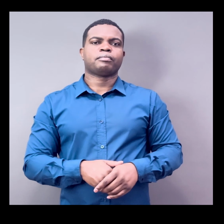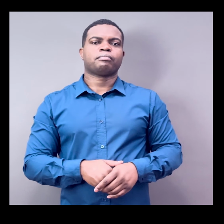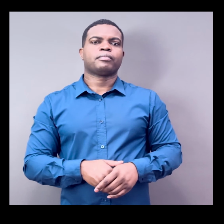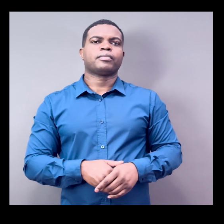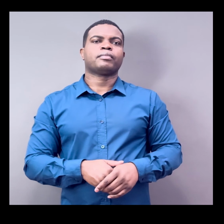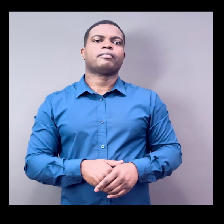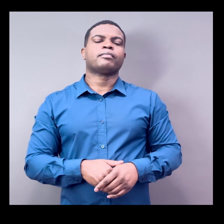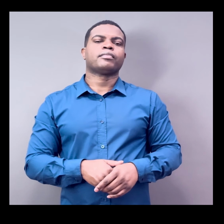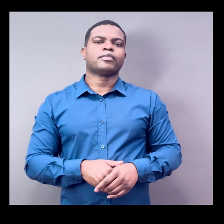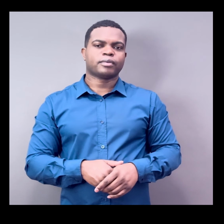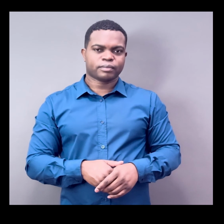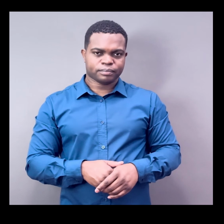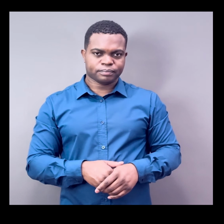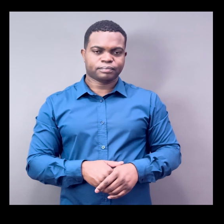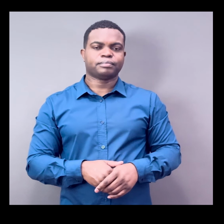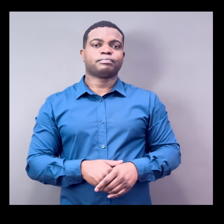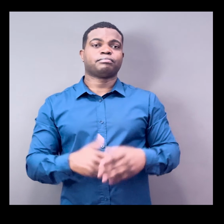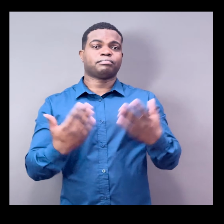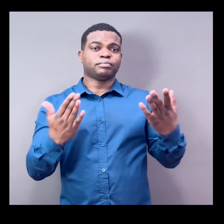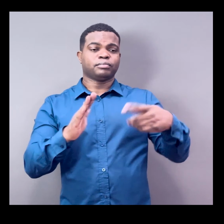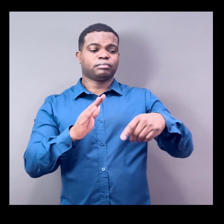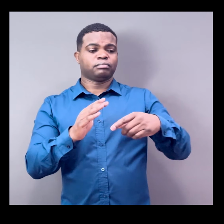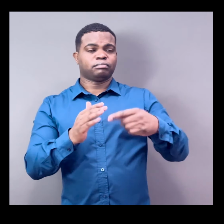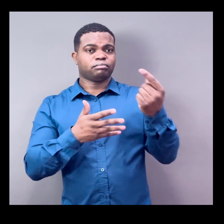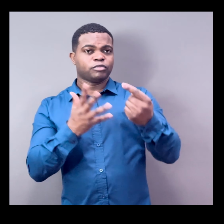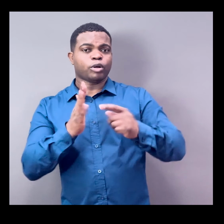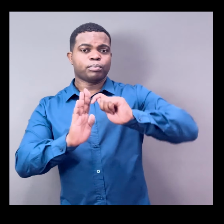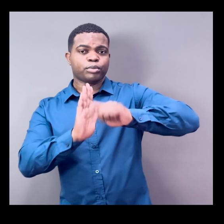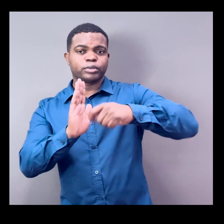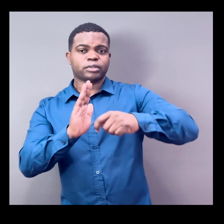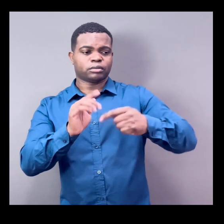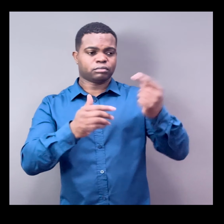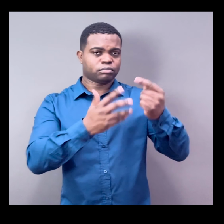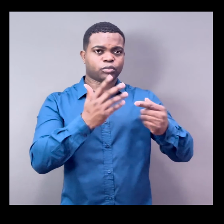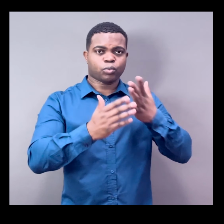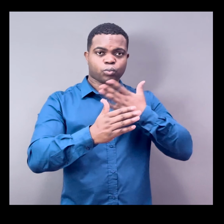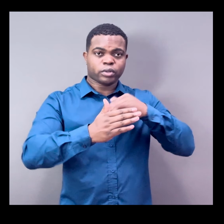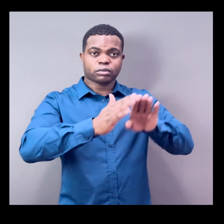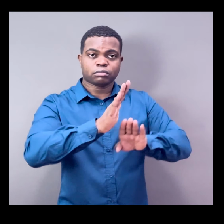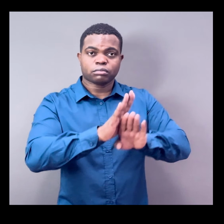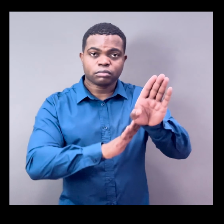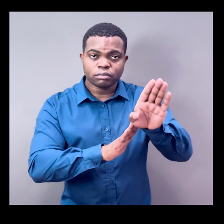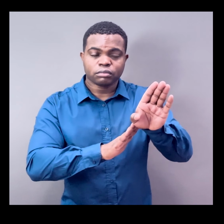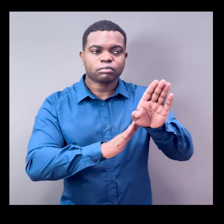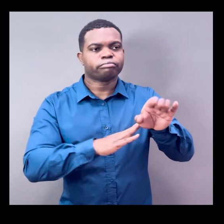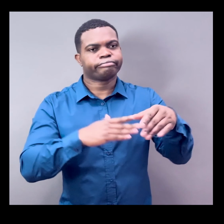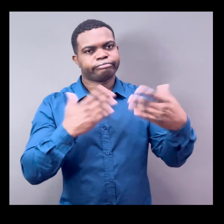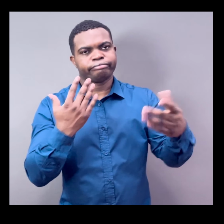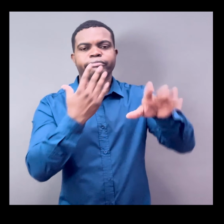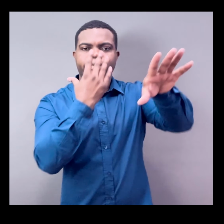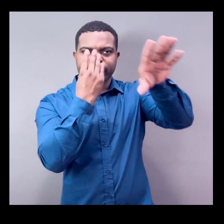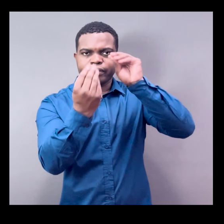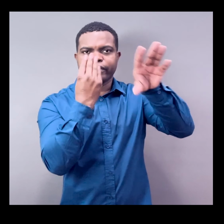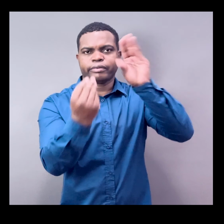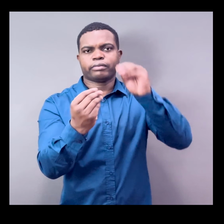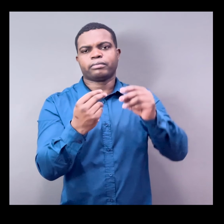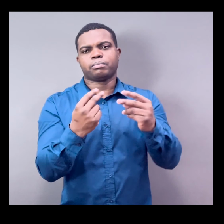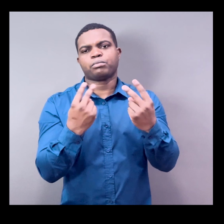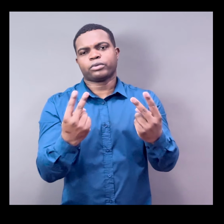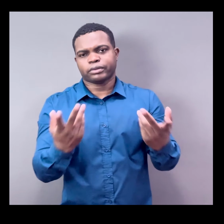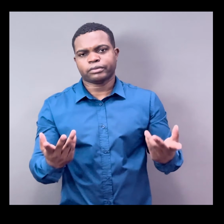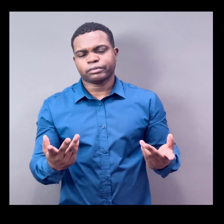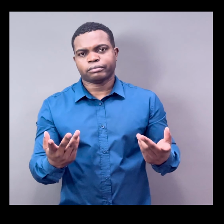program or initiative will be sustainable, because you have been able to learn from the community members, and